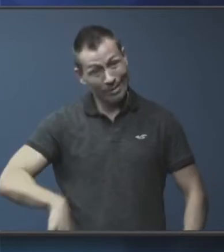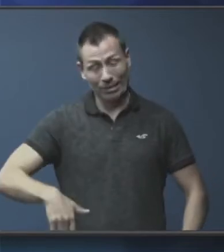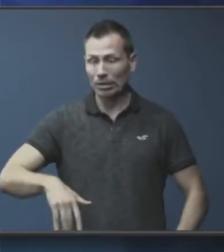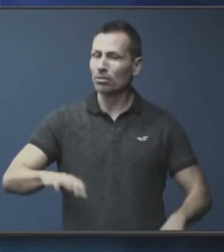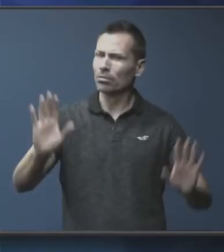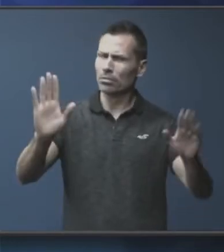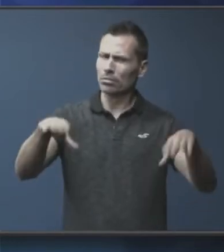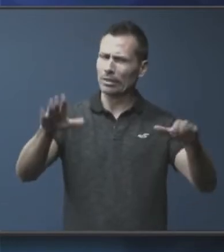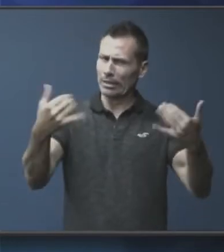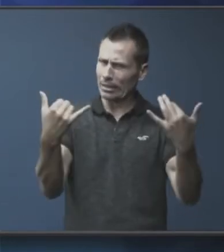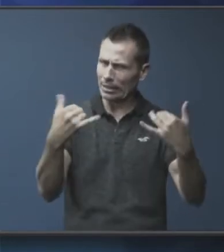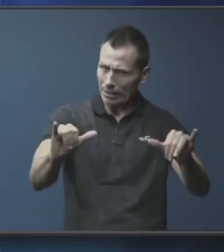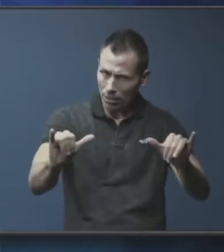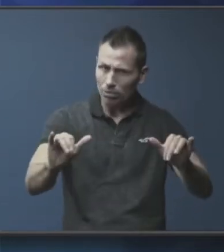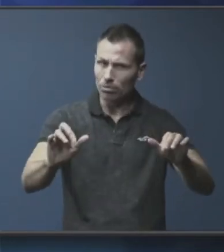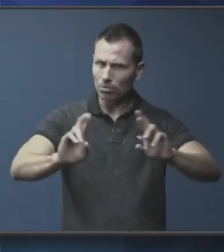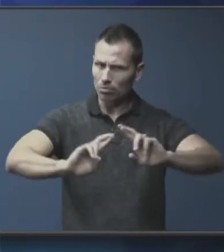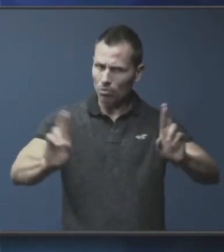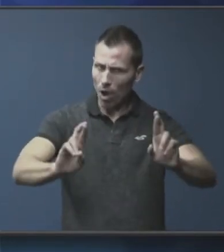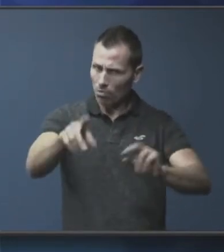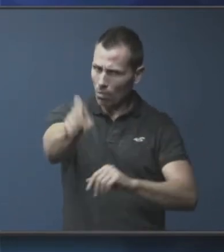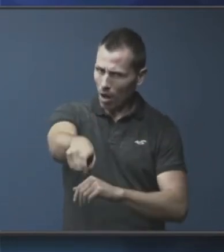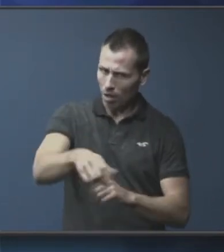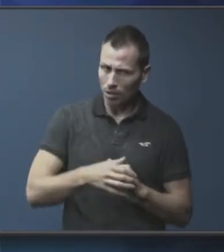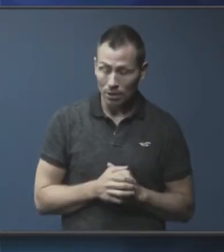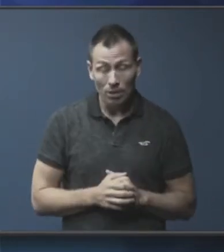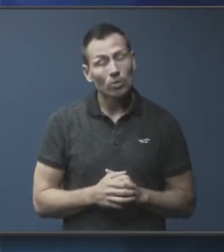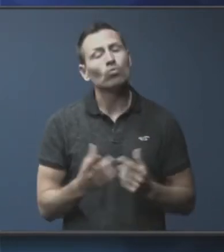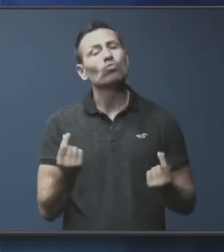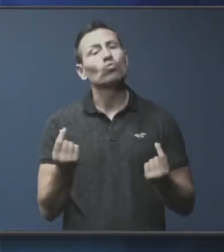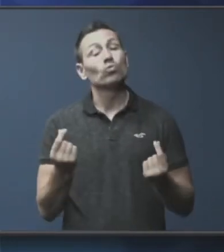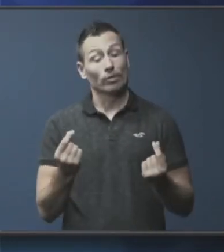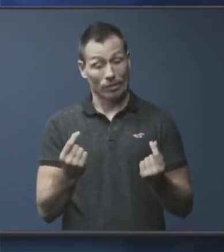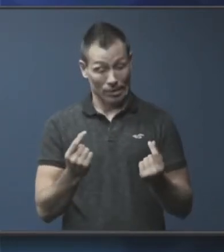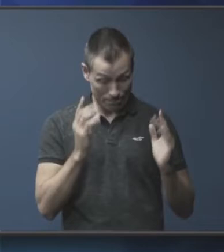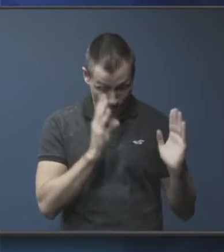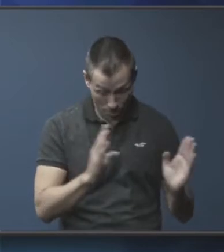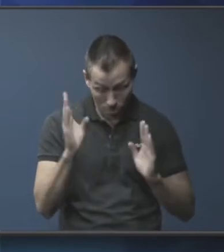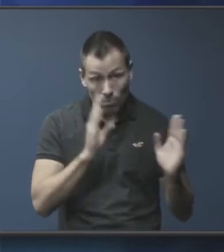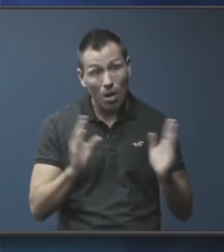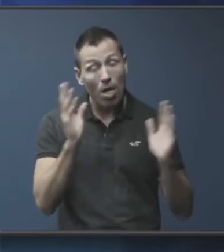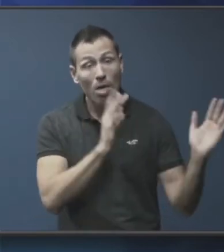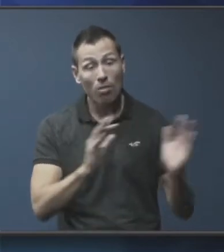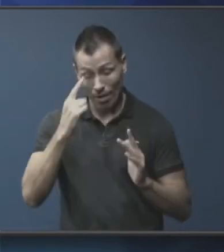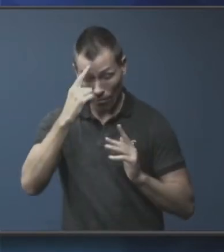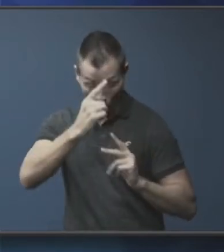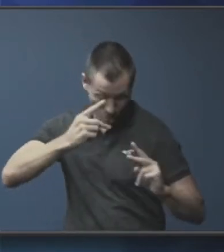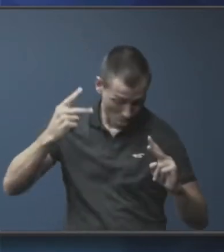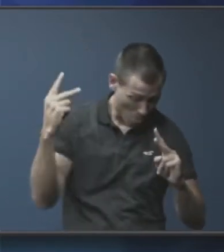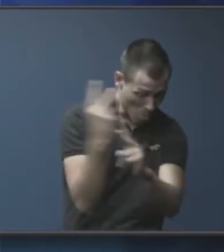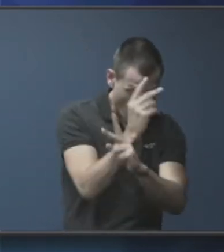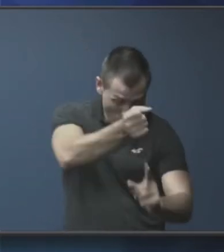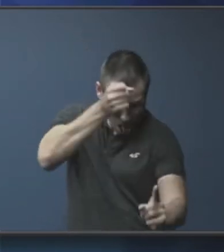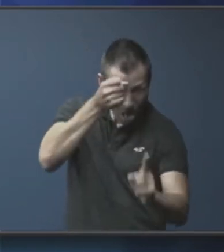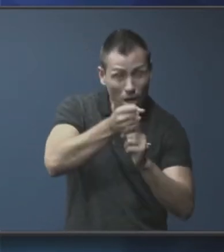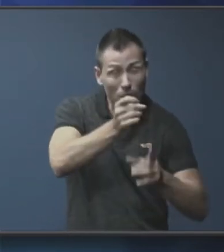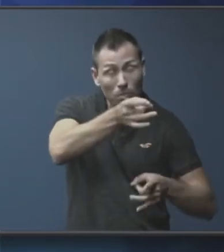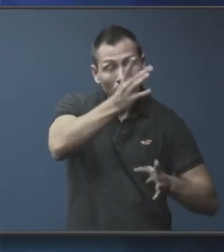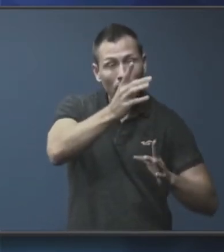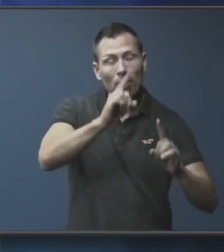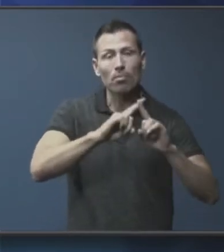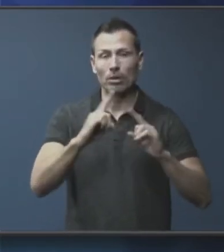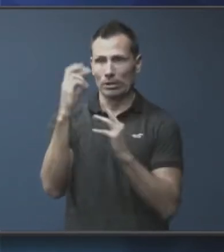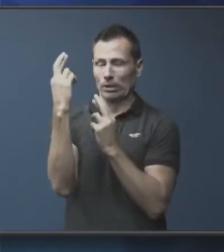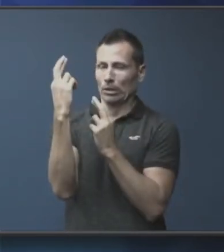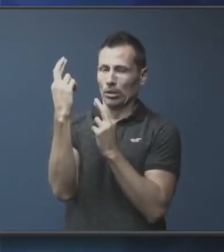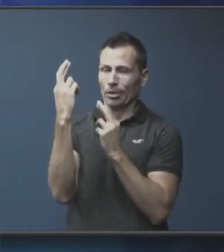for the worst and let's hope for the best. Currently, as of this moment, there is an 80% chance of a tropical